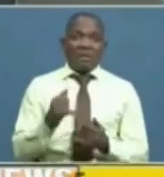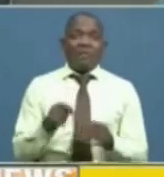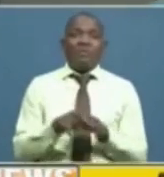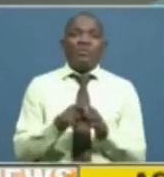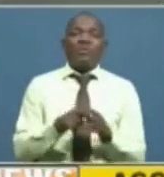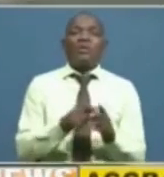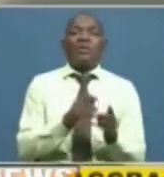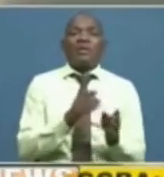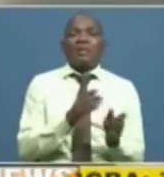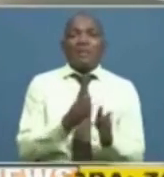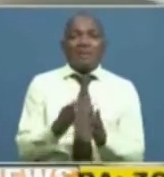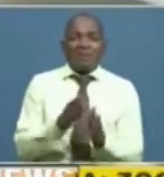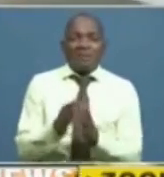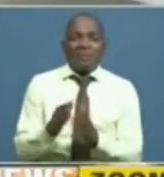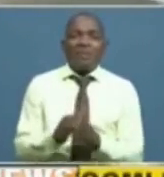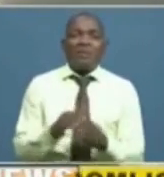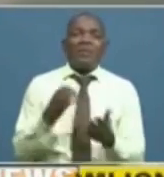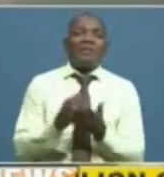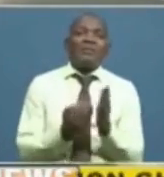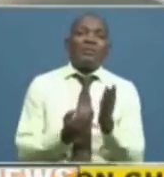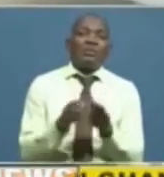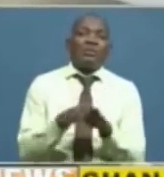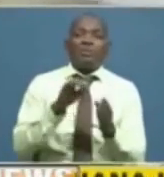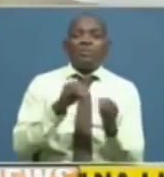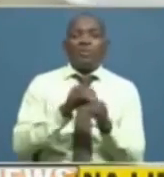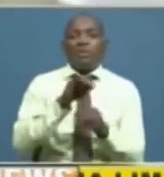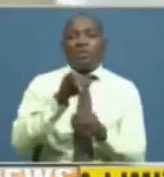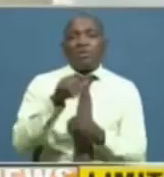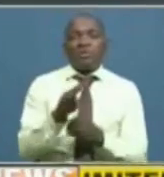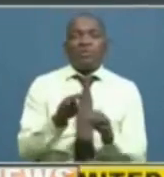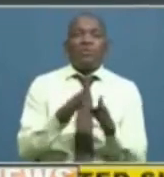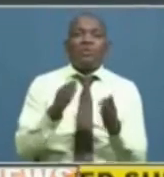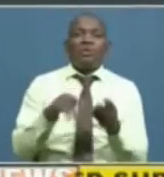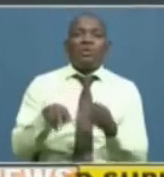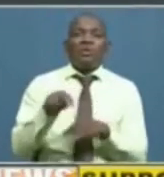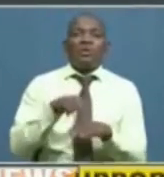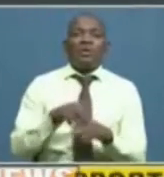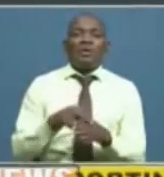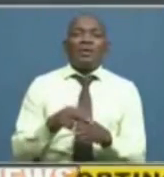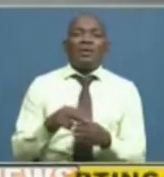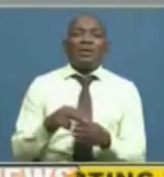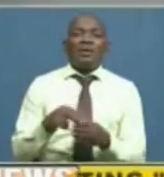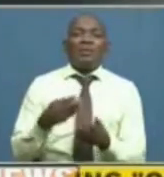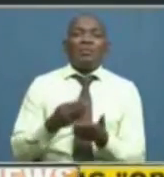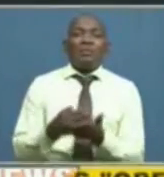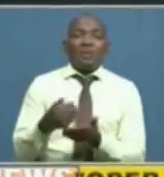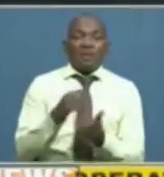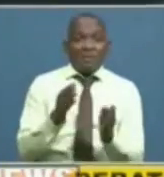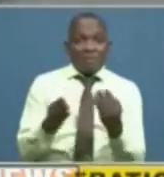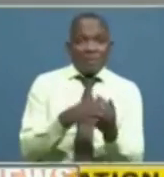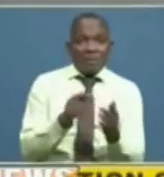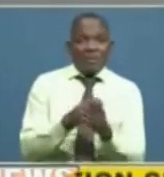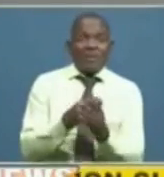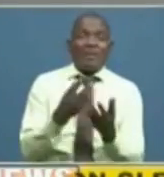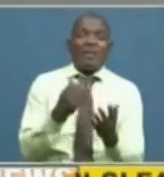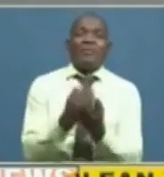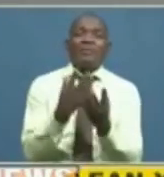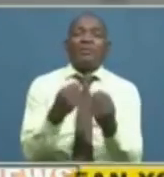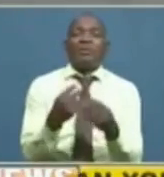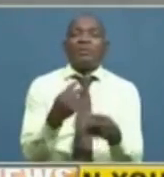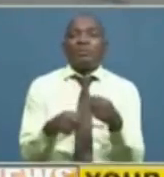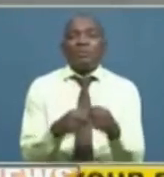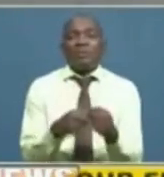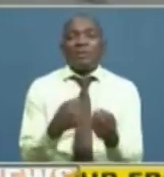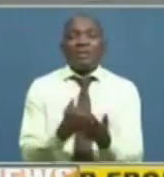propel economic growth, create jobs, and improve domestic revenue mobilization. The bank is to help address the gaps in the